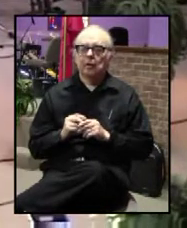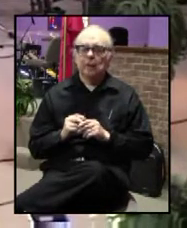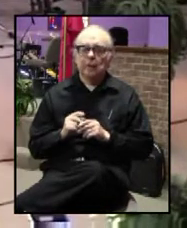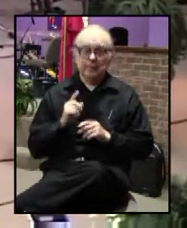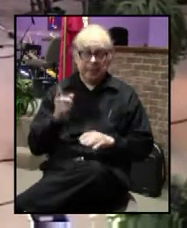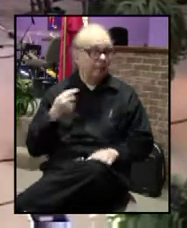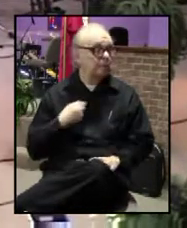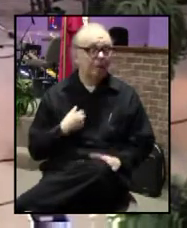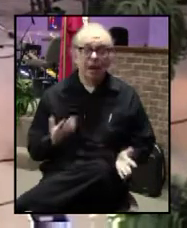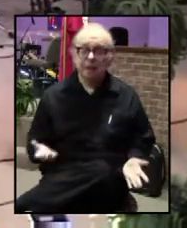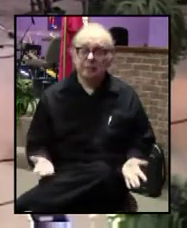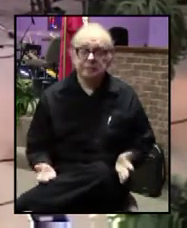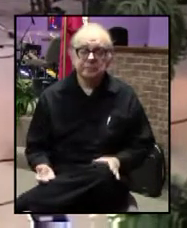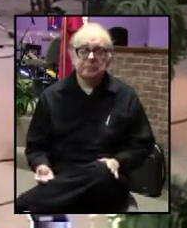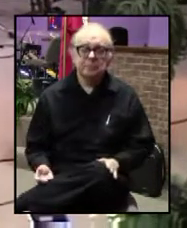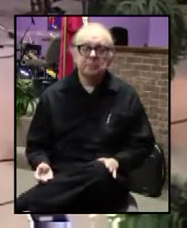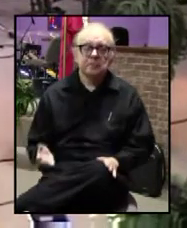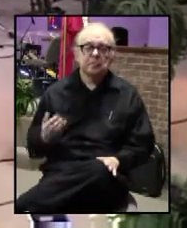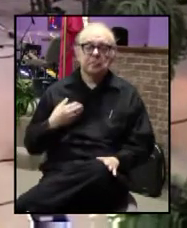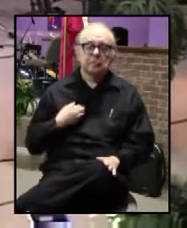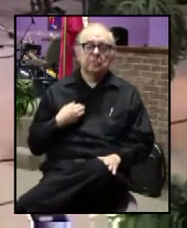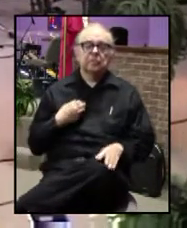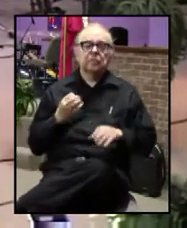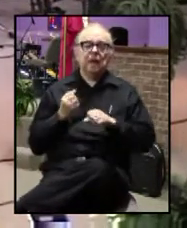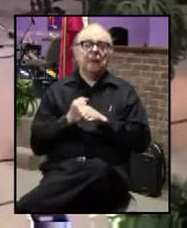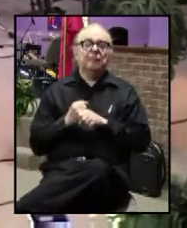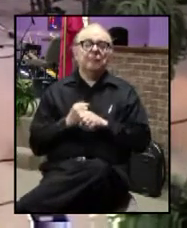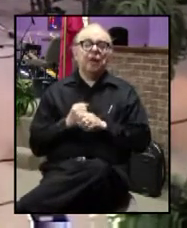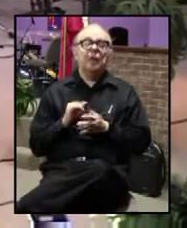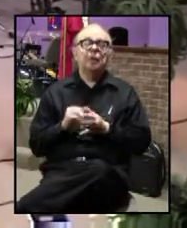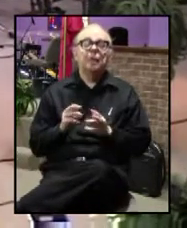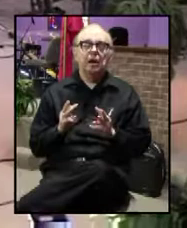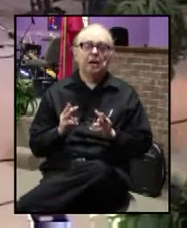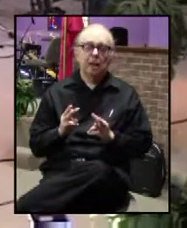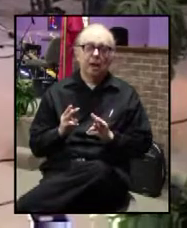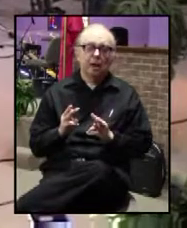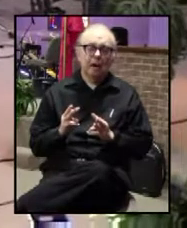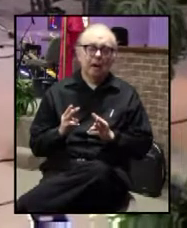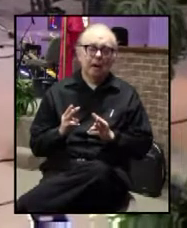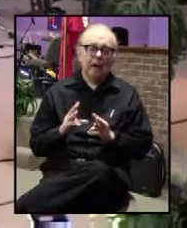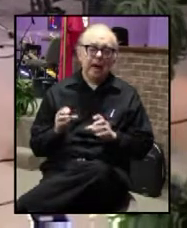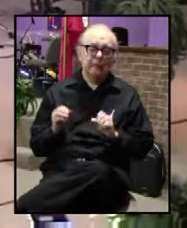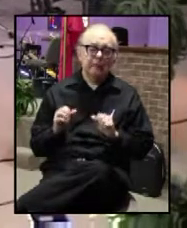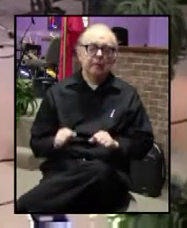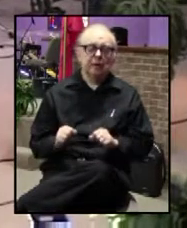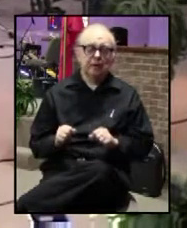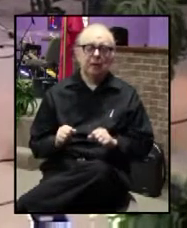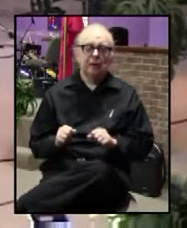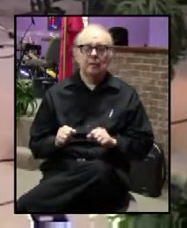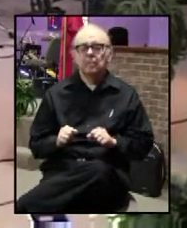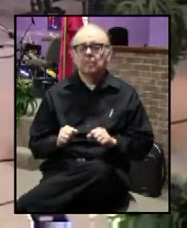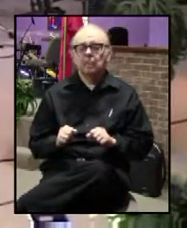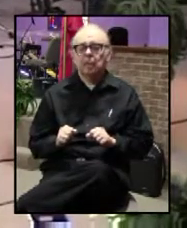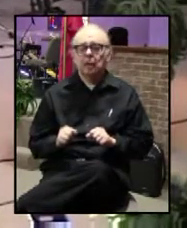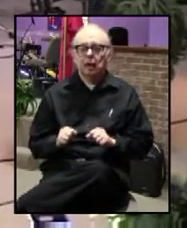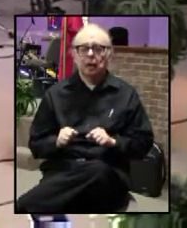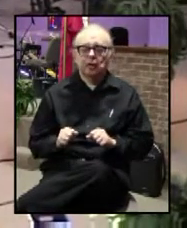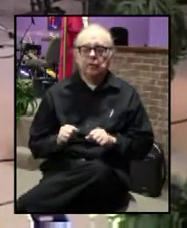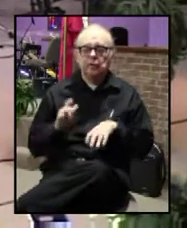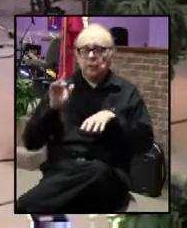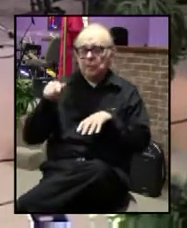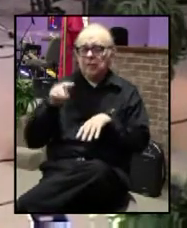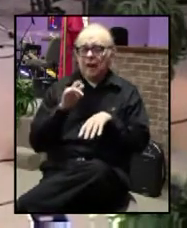You and I have got the means and the capacity to reach